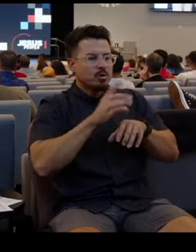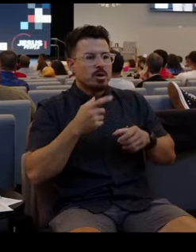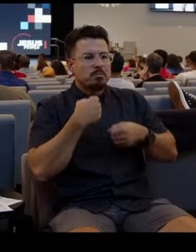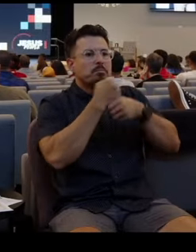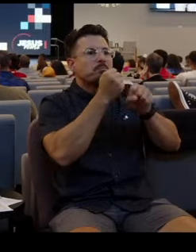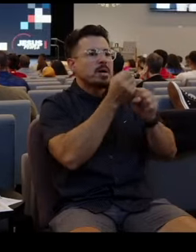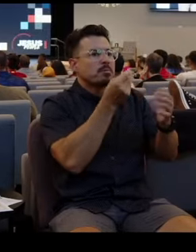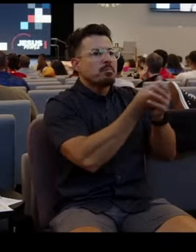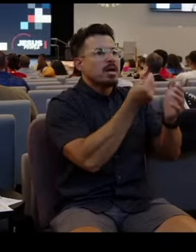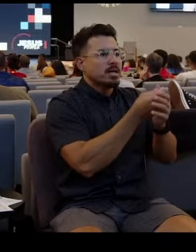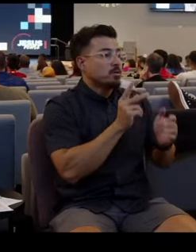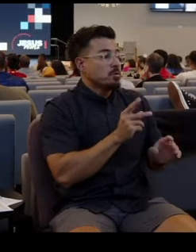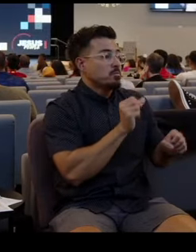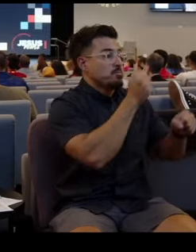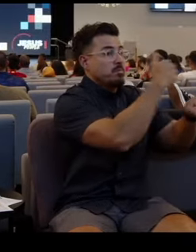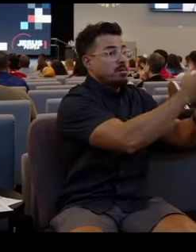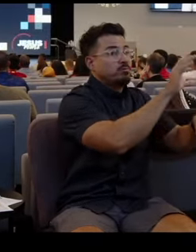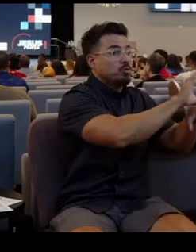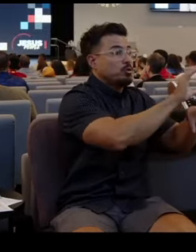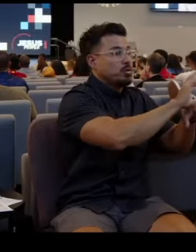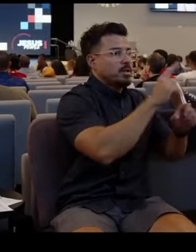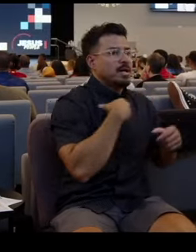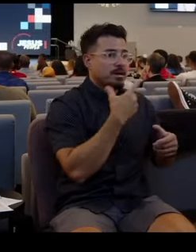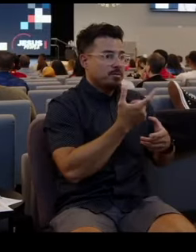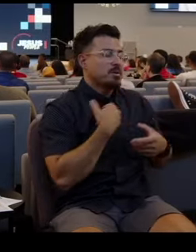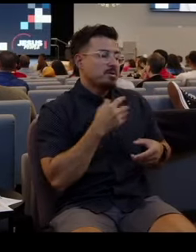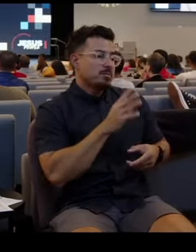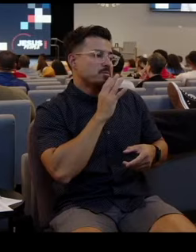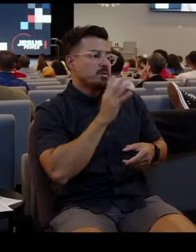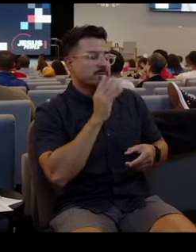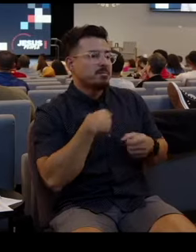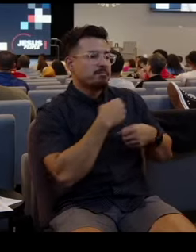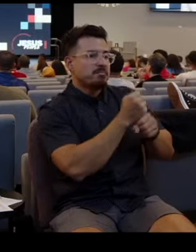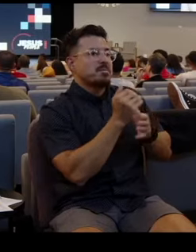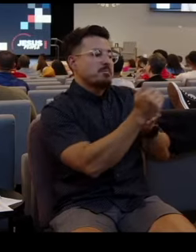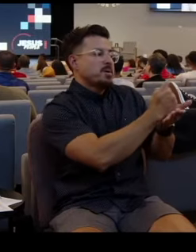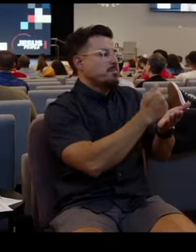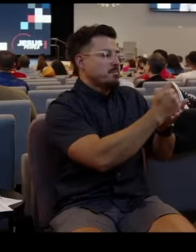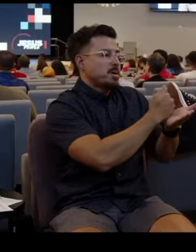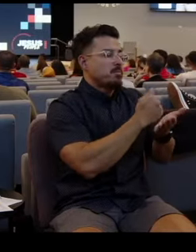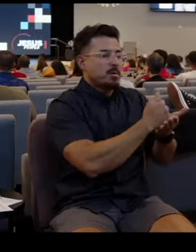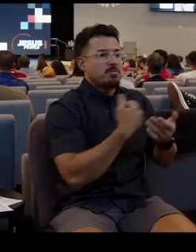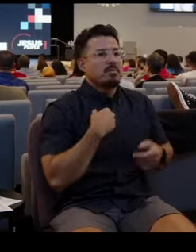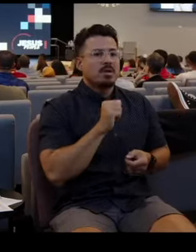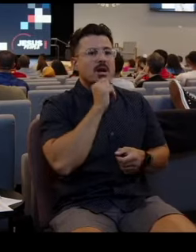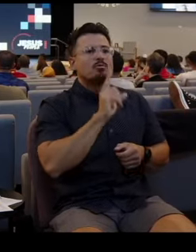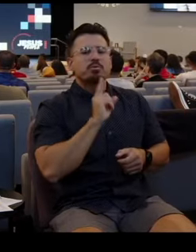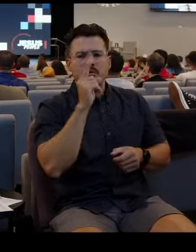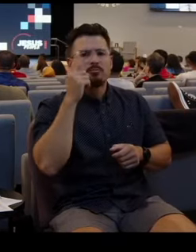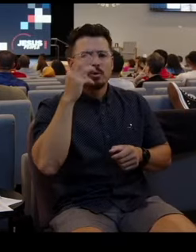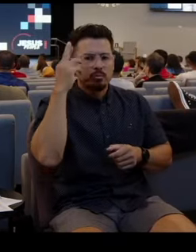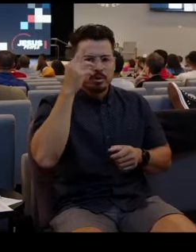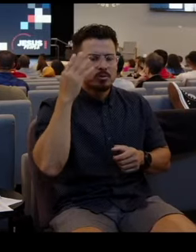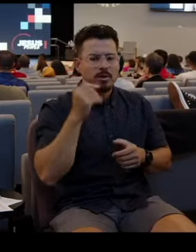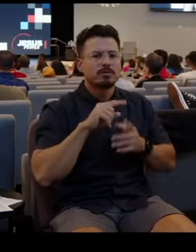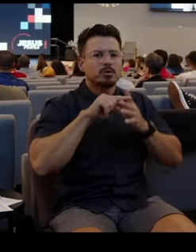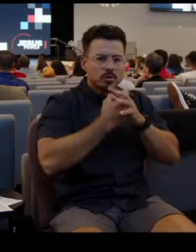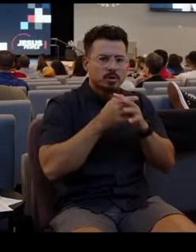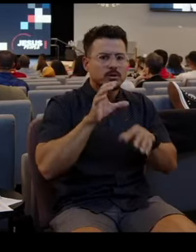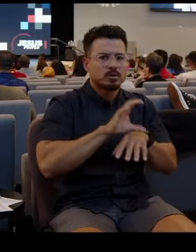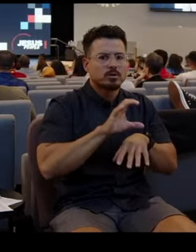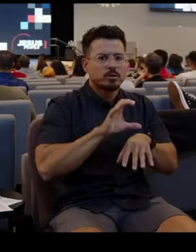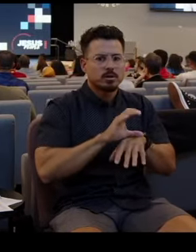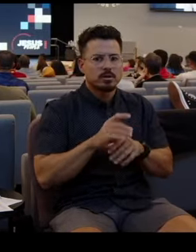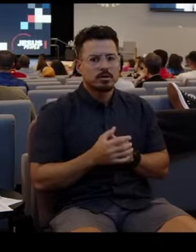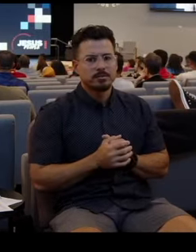That's what's going on now. And if you want to plant a church, you can go and sit in front of a panel and ask for an investment. And listen, I'm not here